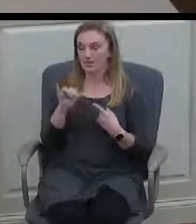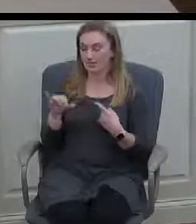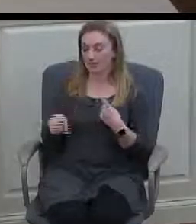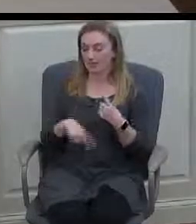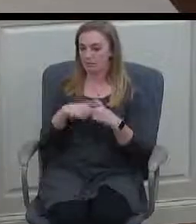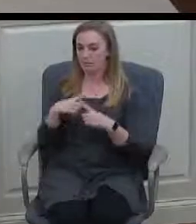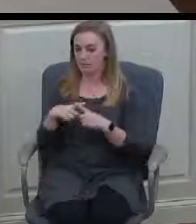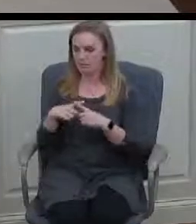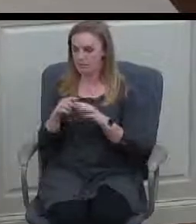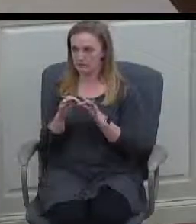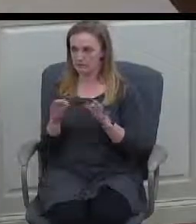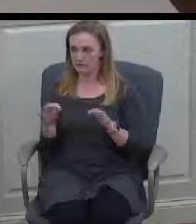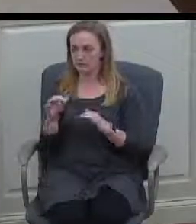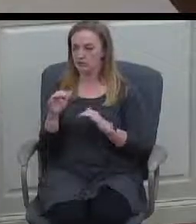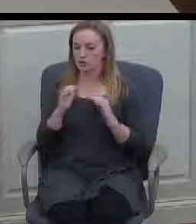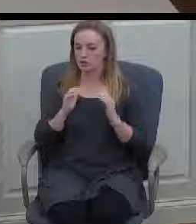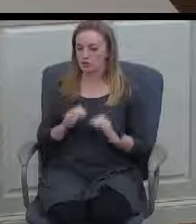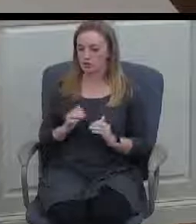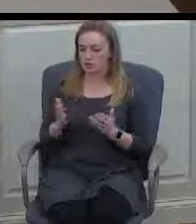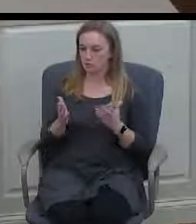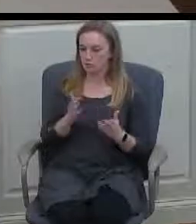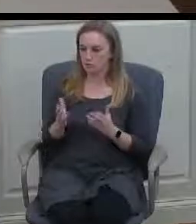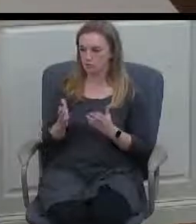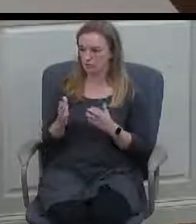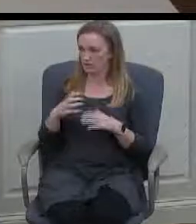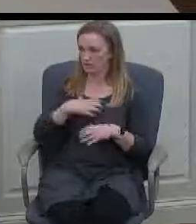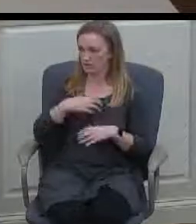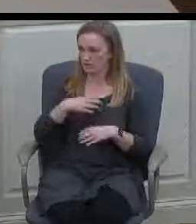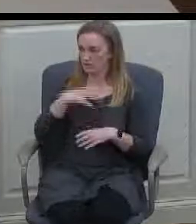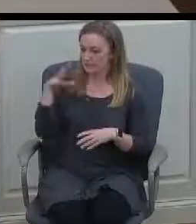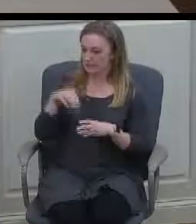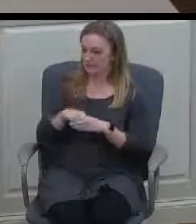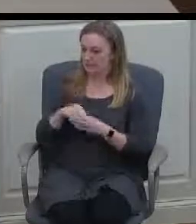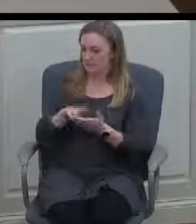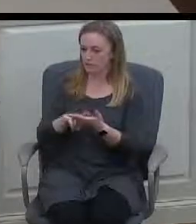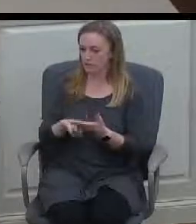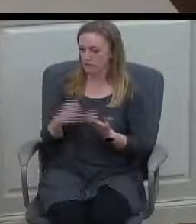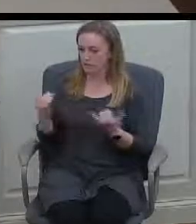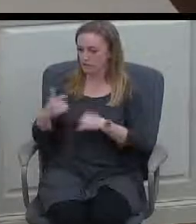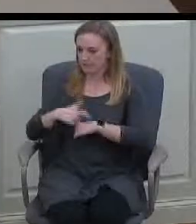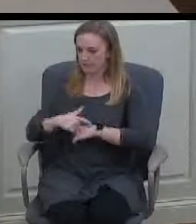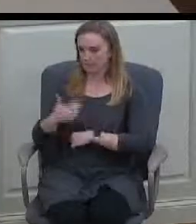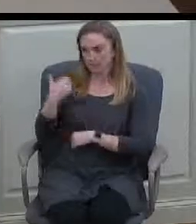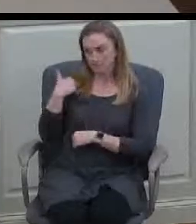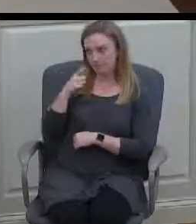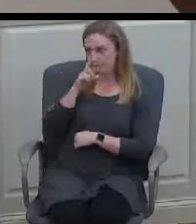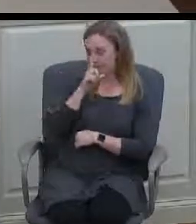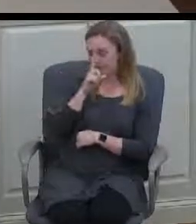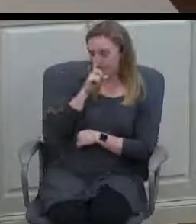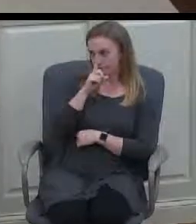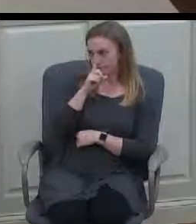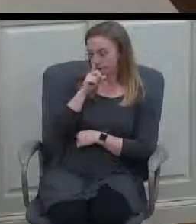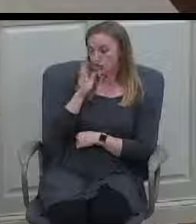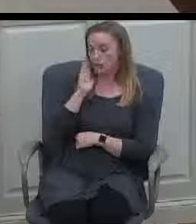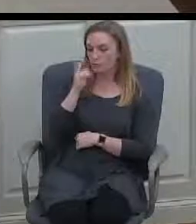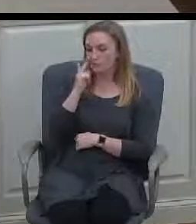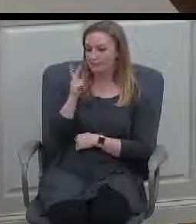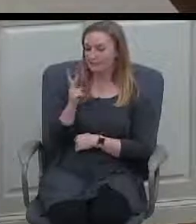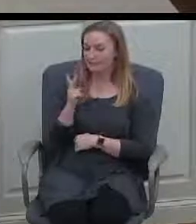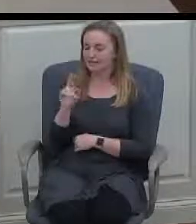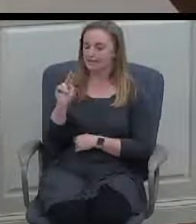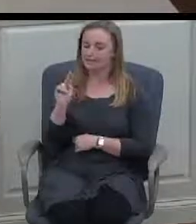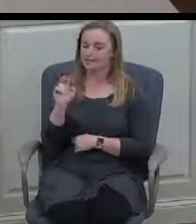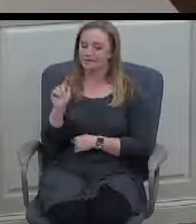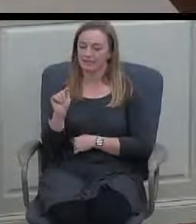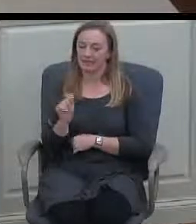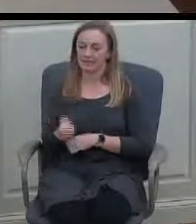the structure of customer service complaints that was in the contract this time that wasn't there before, I do think you'll see a net gain. Do